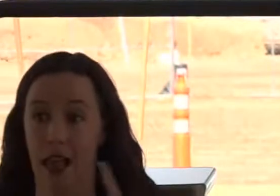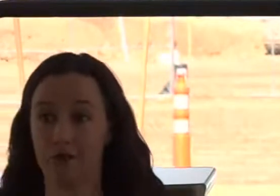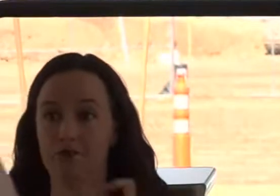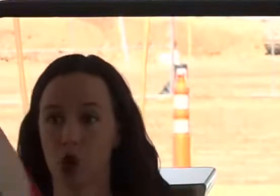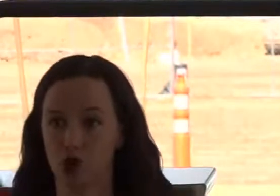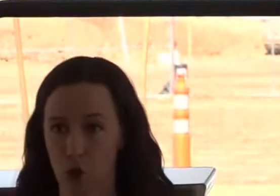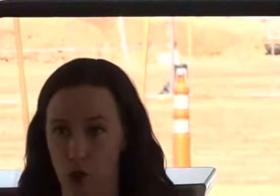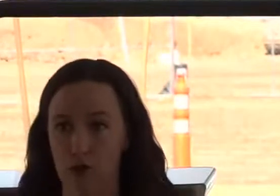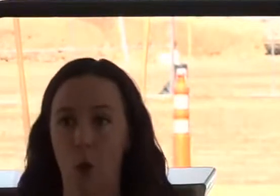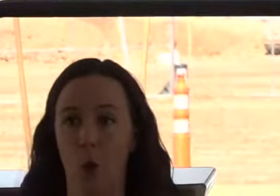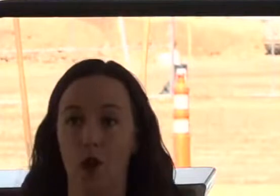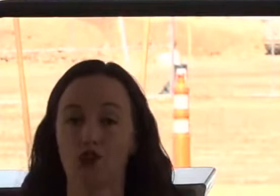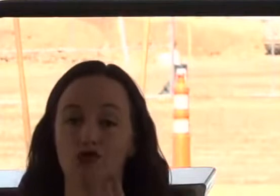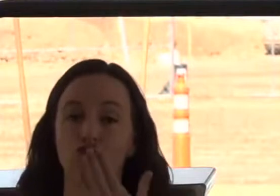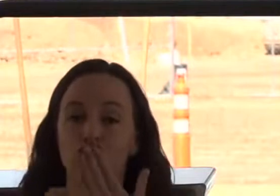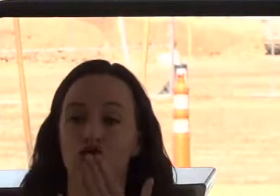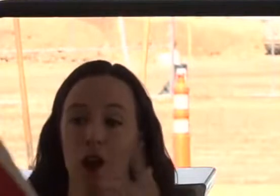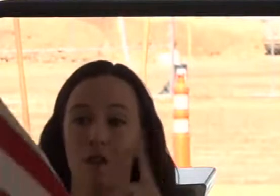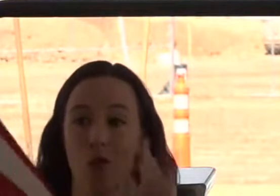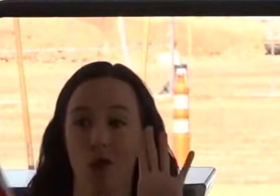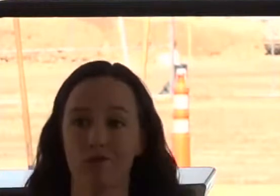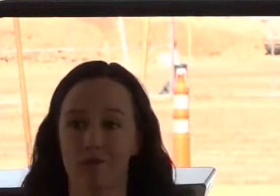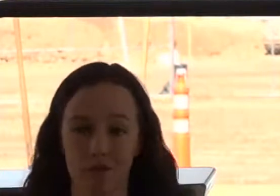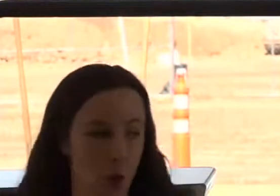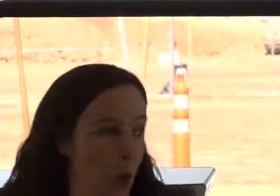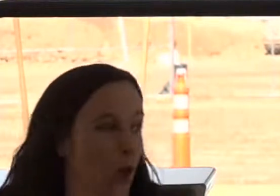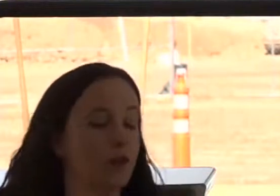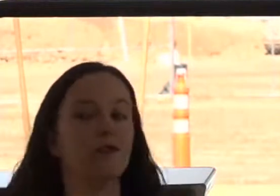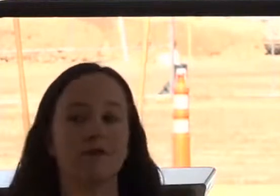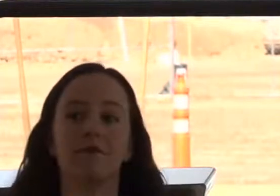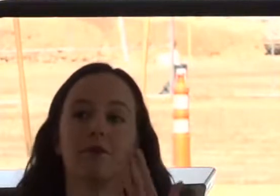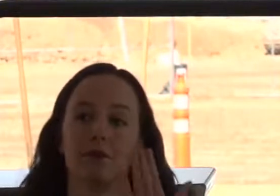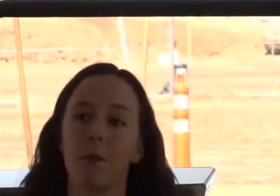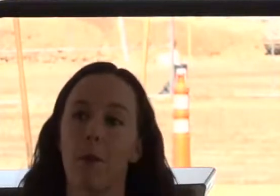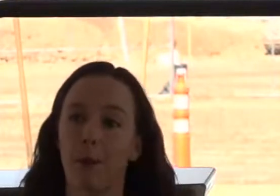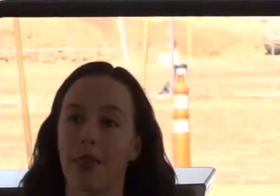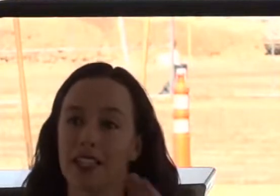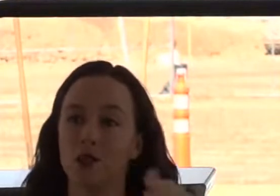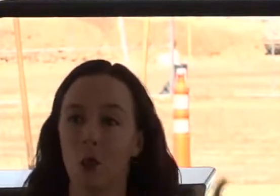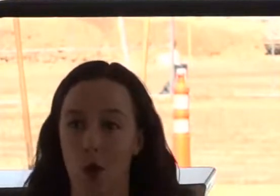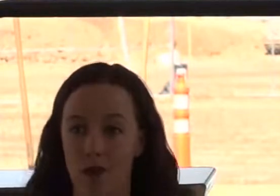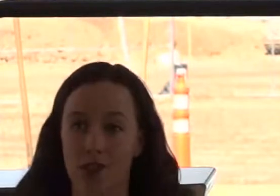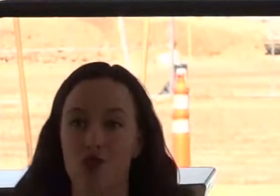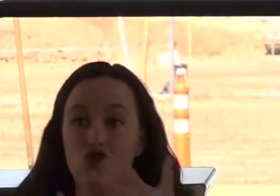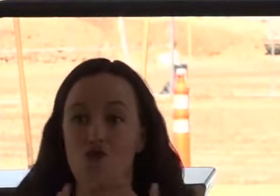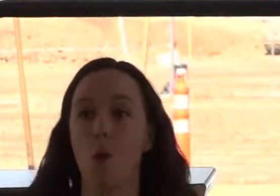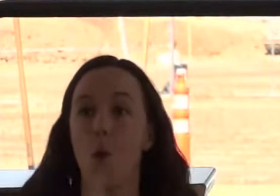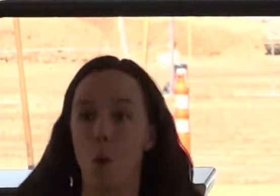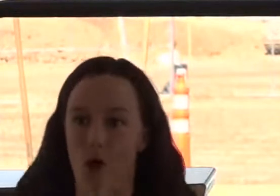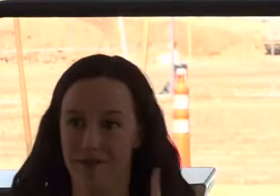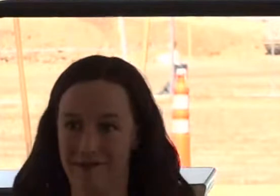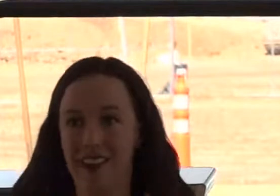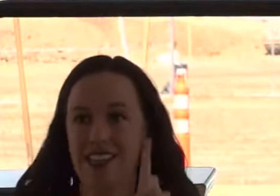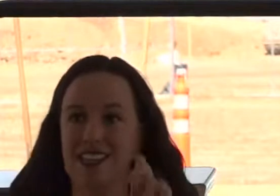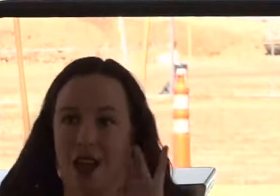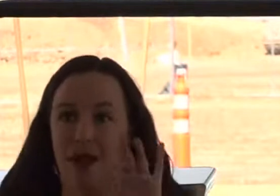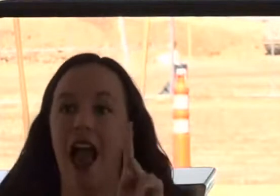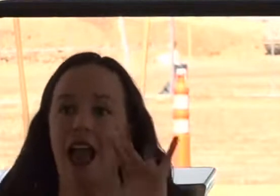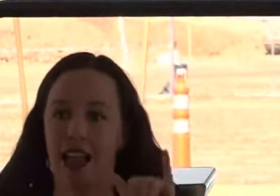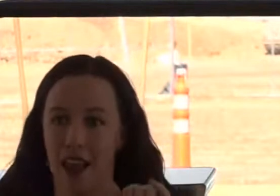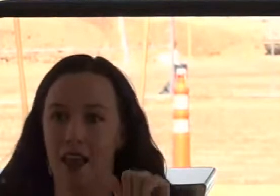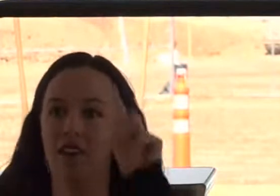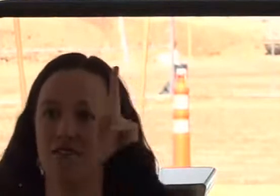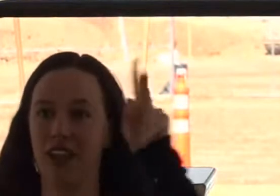possible. We're so grateful for her support. Please help me welcome Trustee Debbie Aketa,